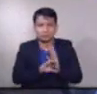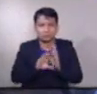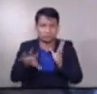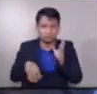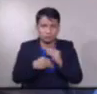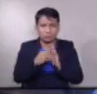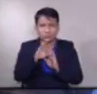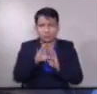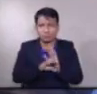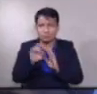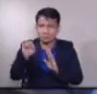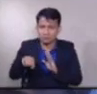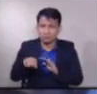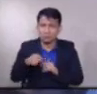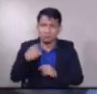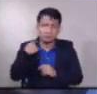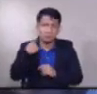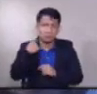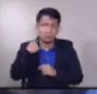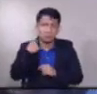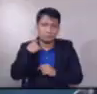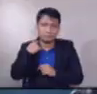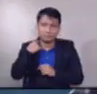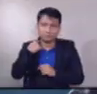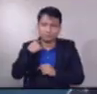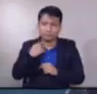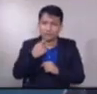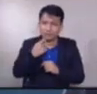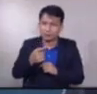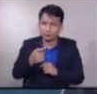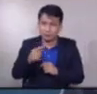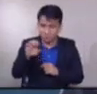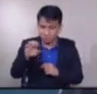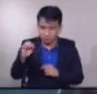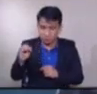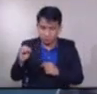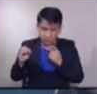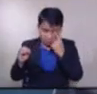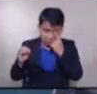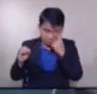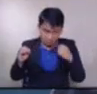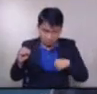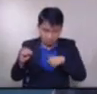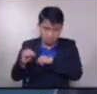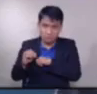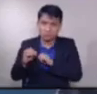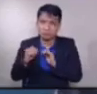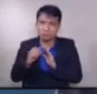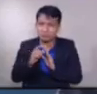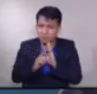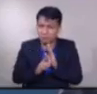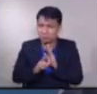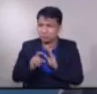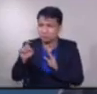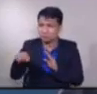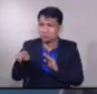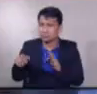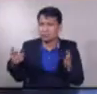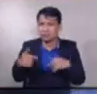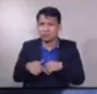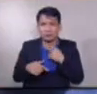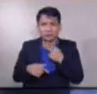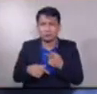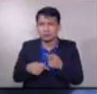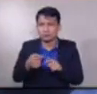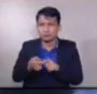commission. Kung alam ko na... But that's already executive. Eh, pag Senate ka, syempre nga, legislative ka lang. Tama yun. But then again,